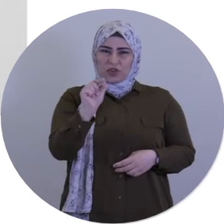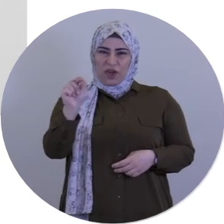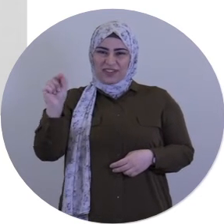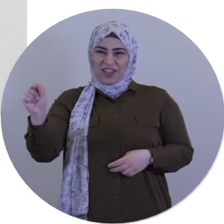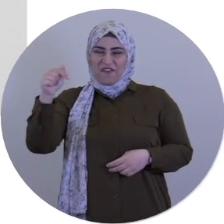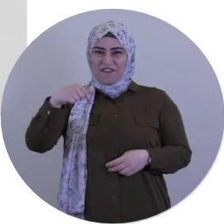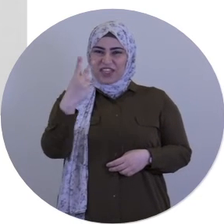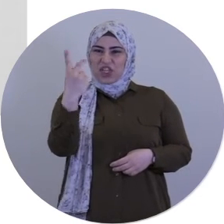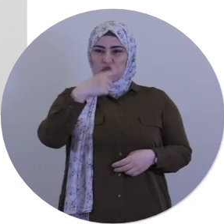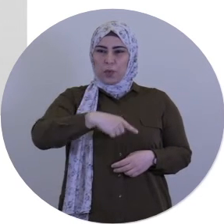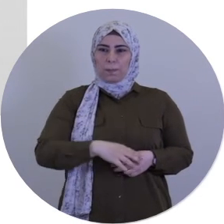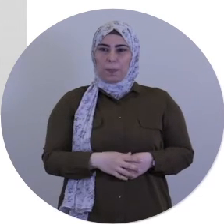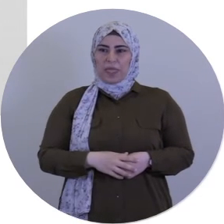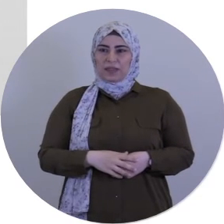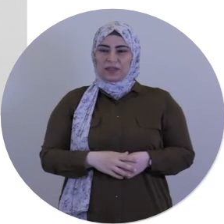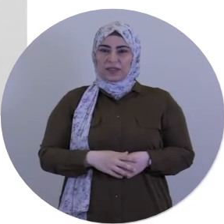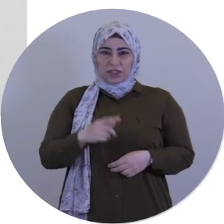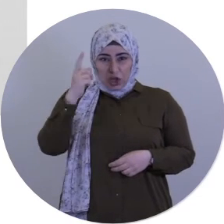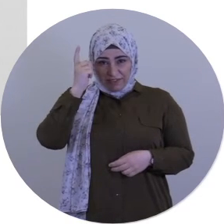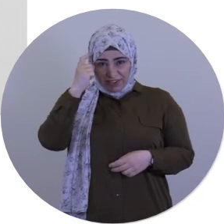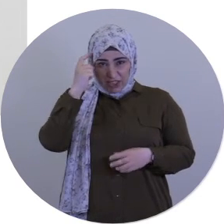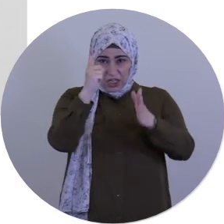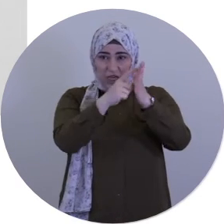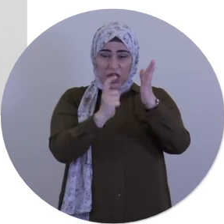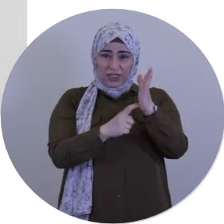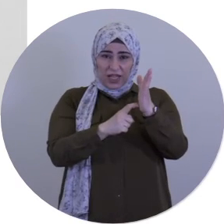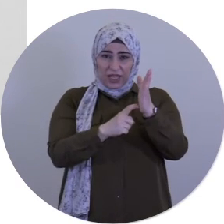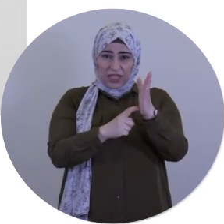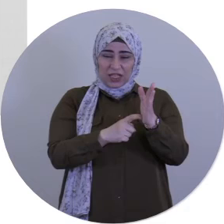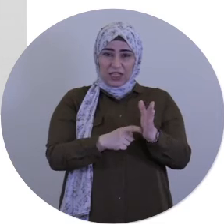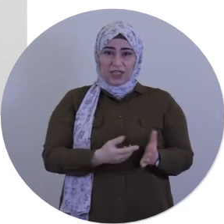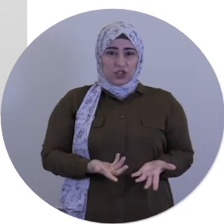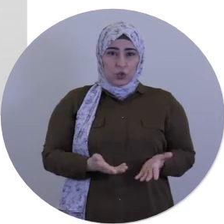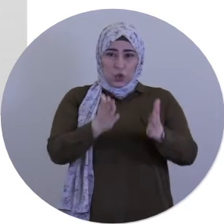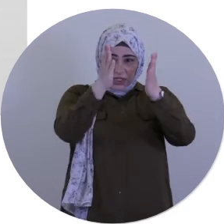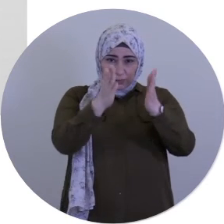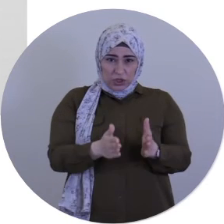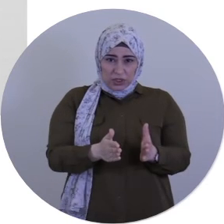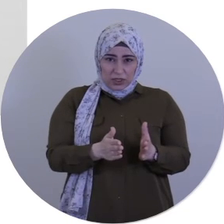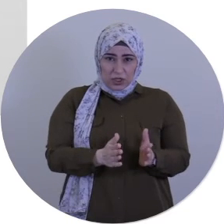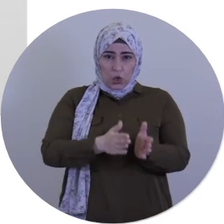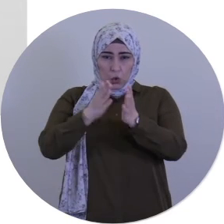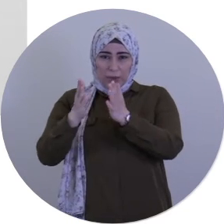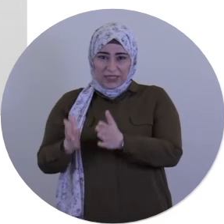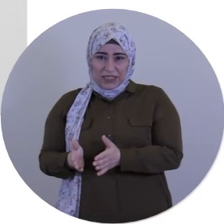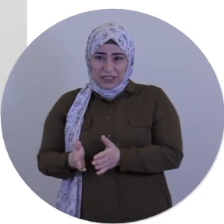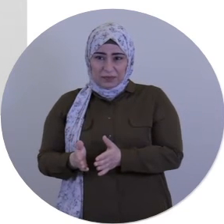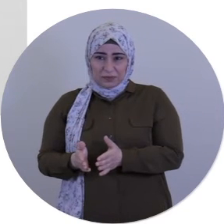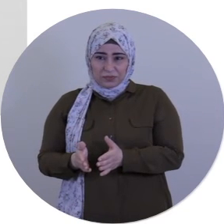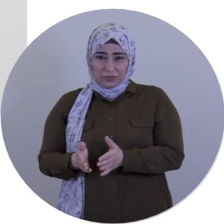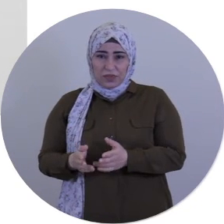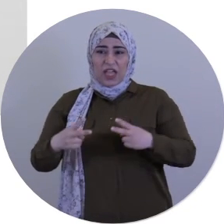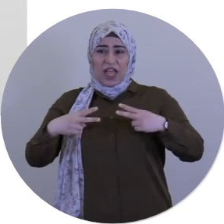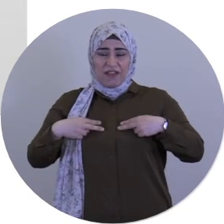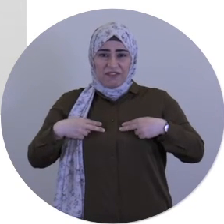choose? Deliver, delivered, delivers, or delivering? I'm going to have my order. Remember, in the